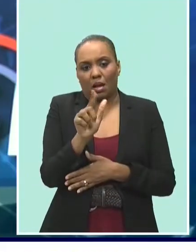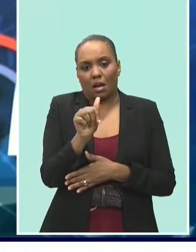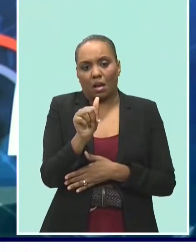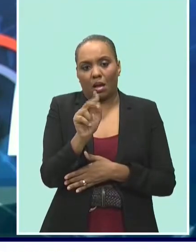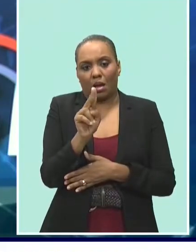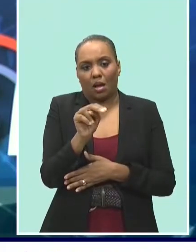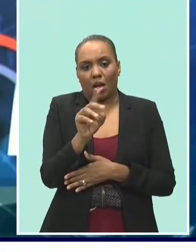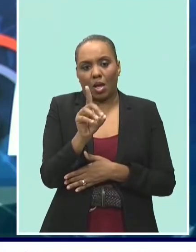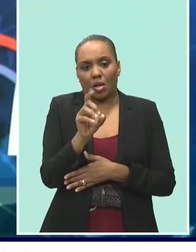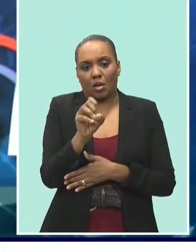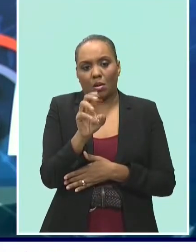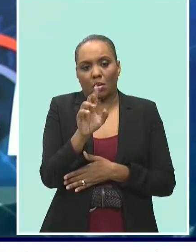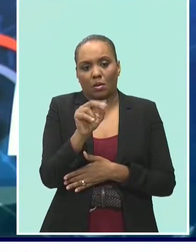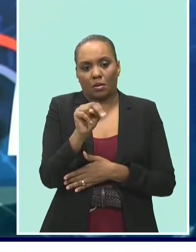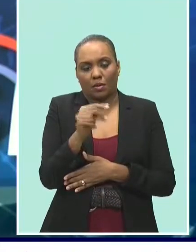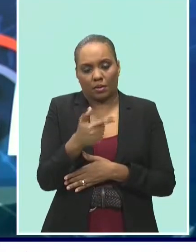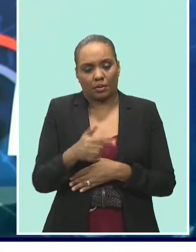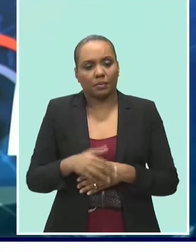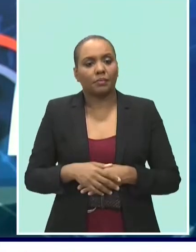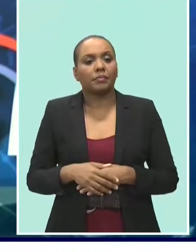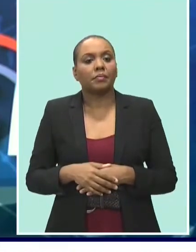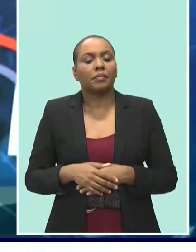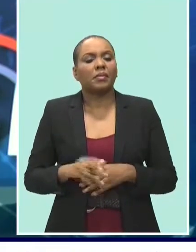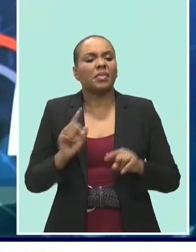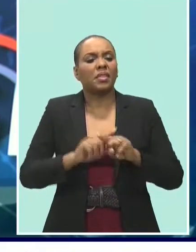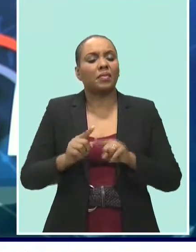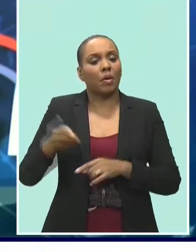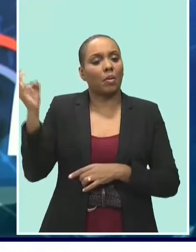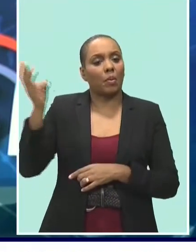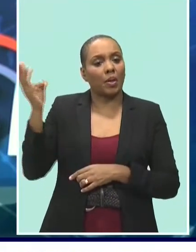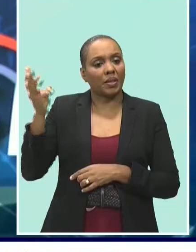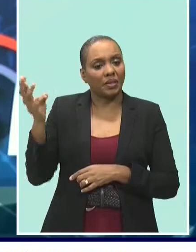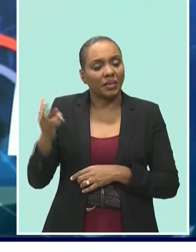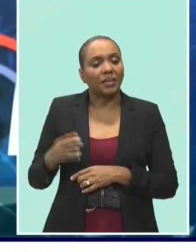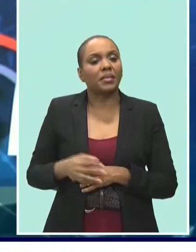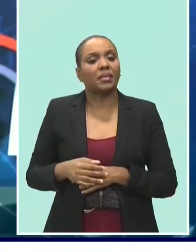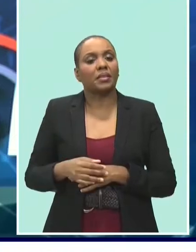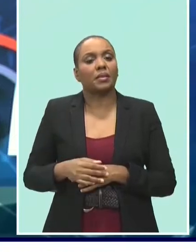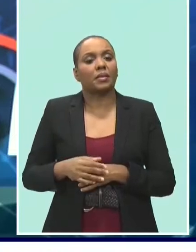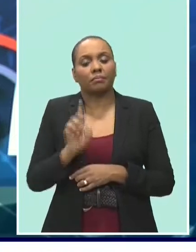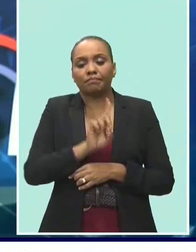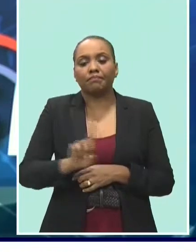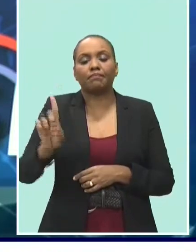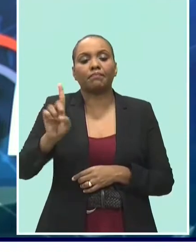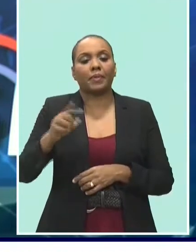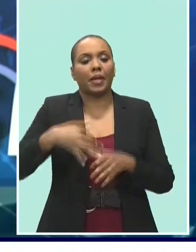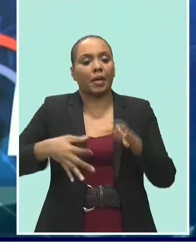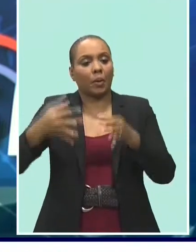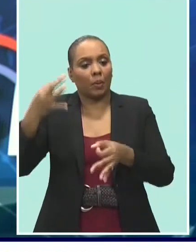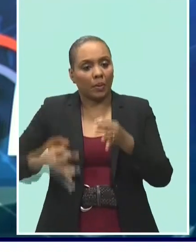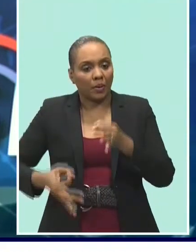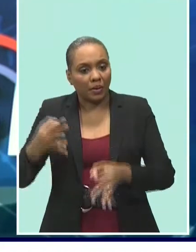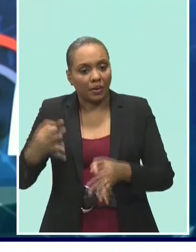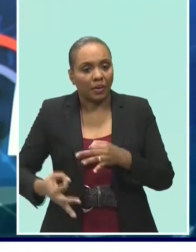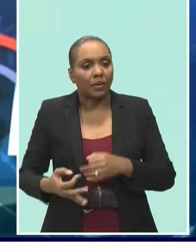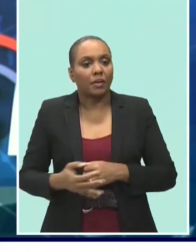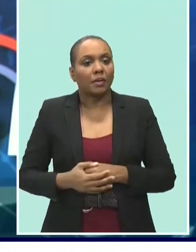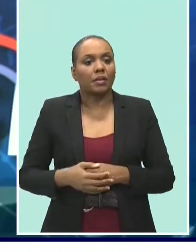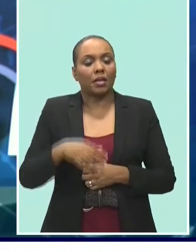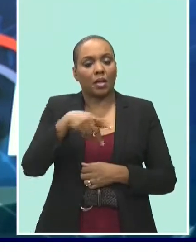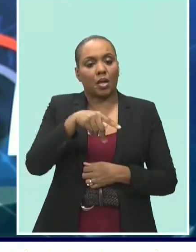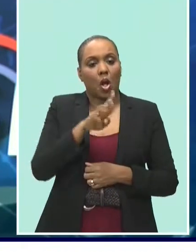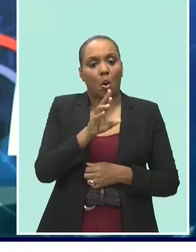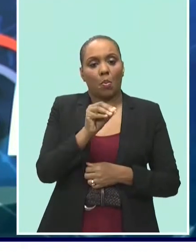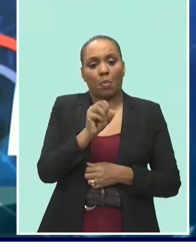witnesses, including officials from ICBL, the prosecution rested. The defense, in turn, did not call any witnesses.